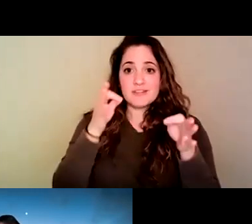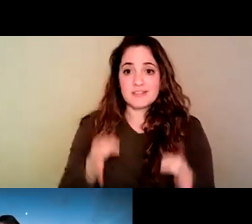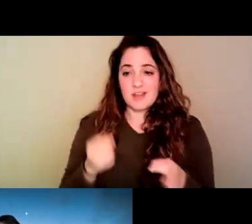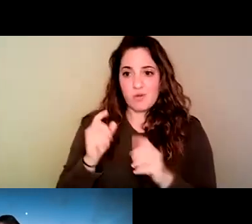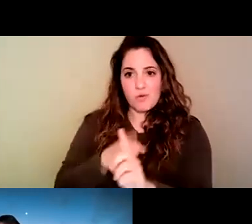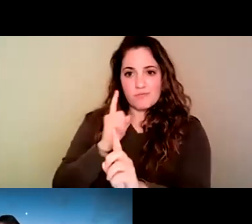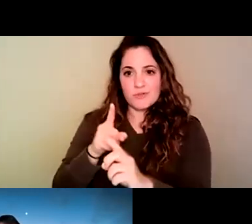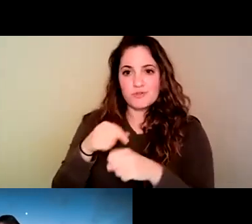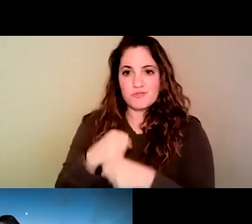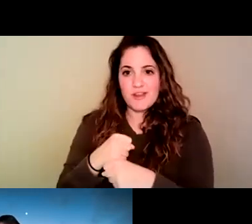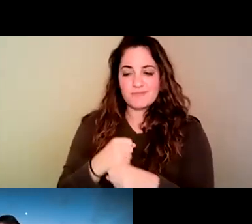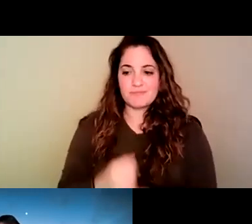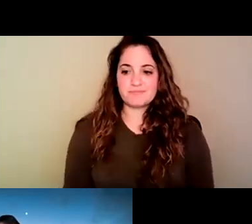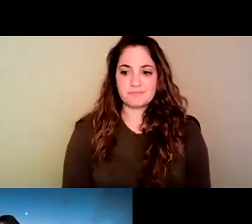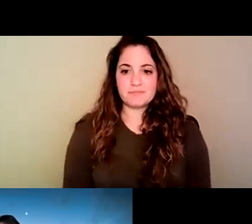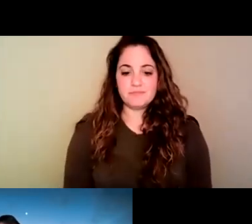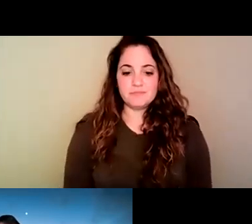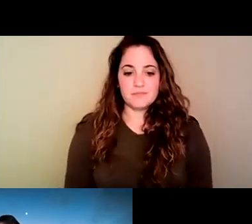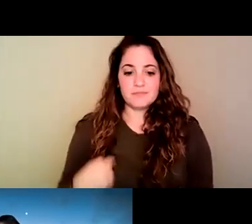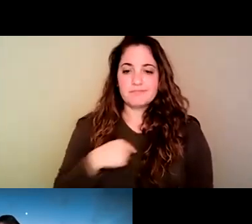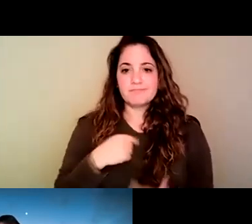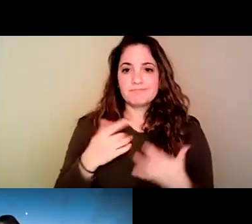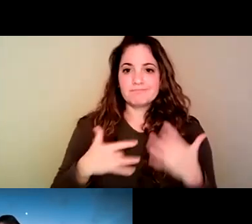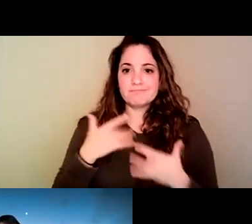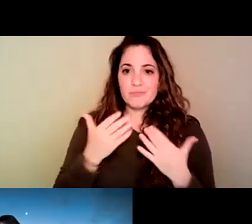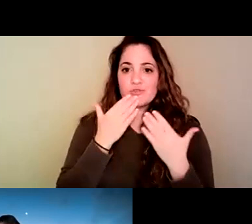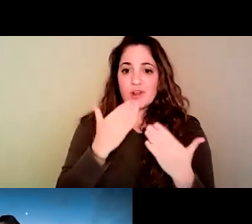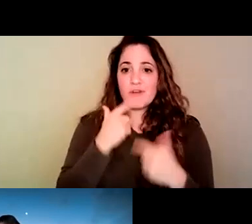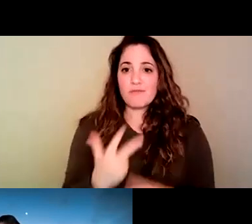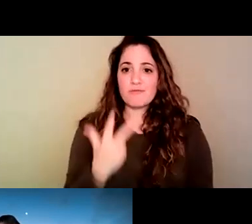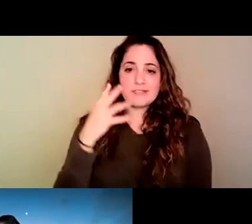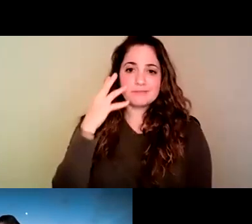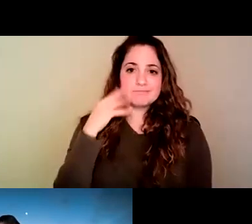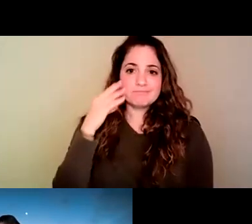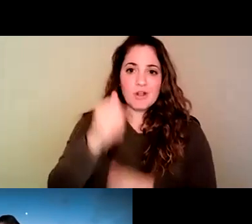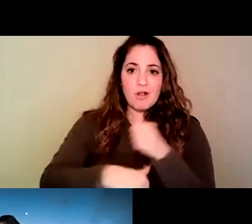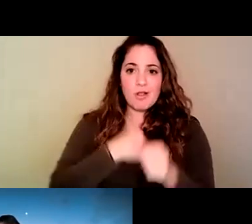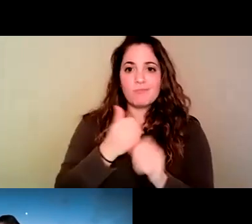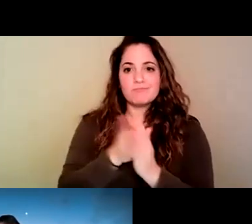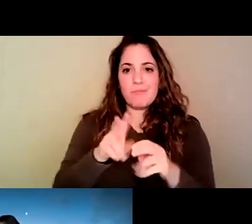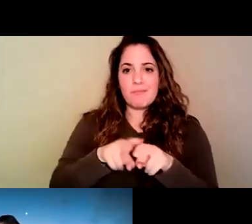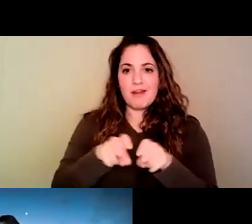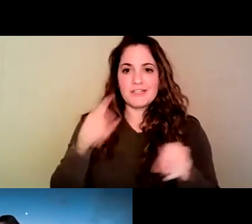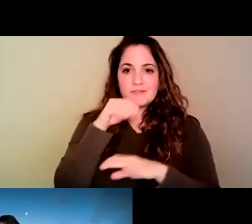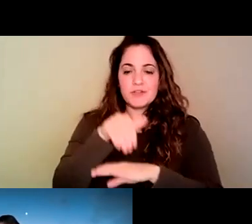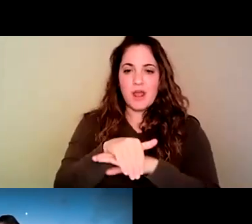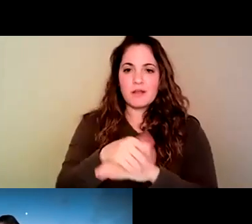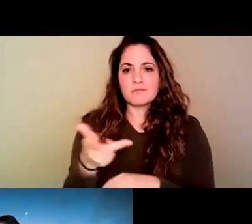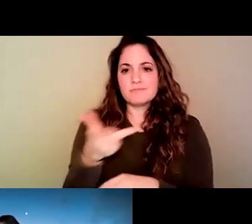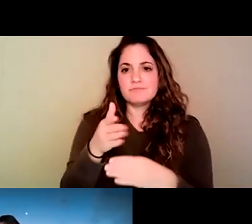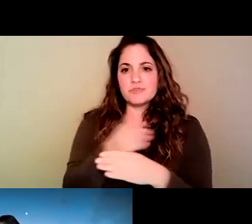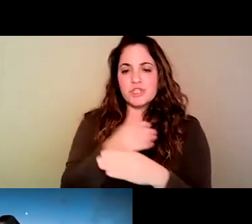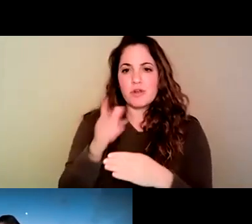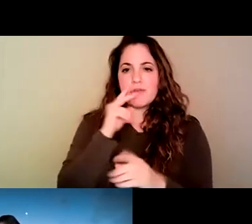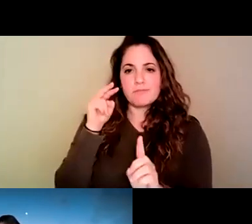to create. We are very excited and grateful to have three experienced alums as our panelists today to share their assessments of the